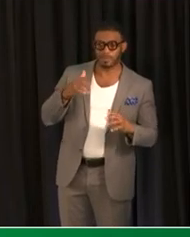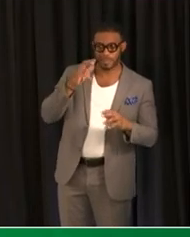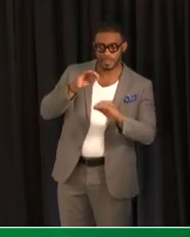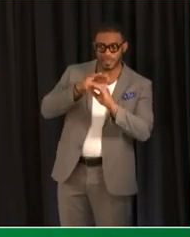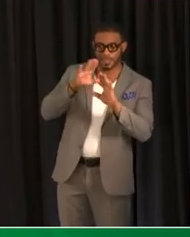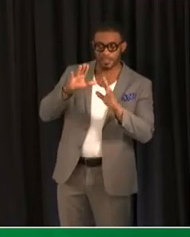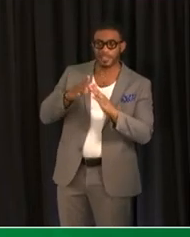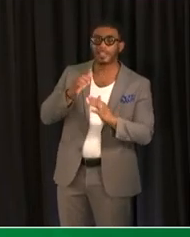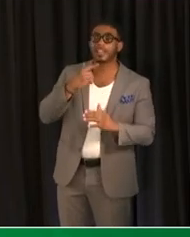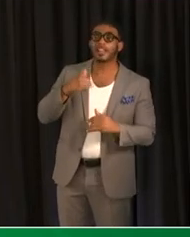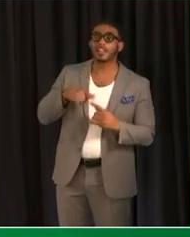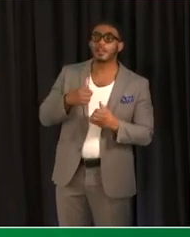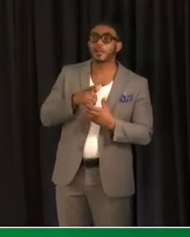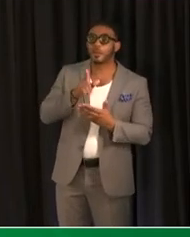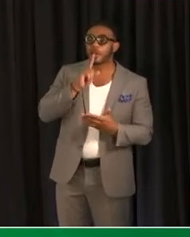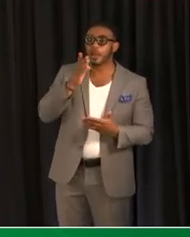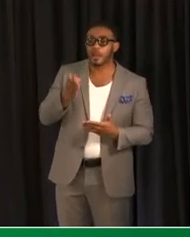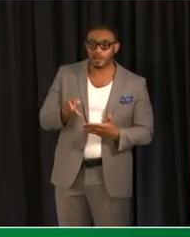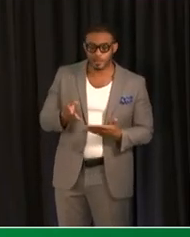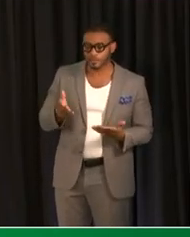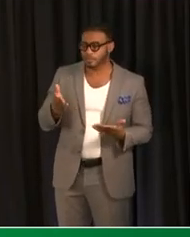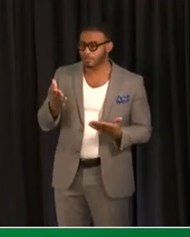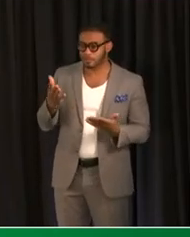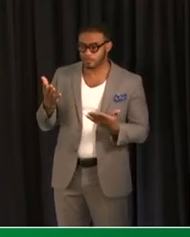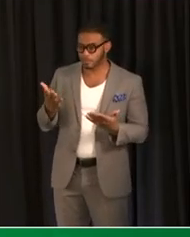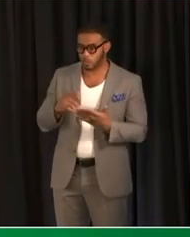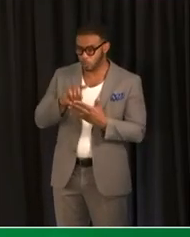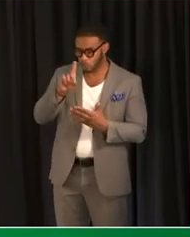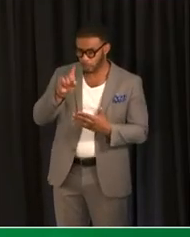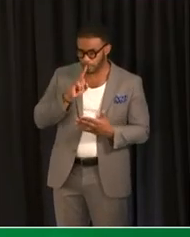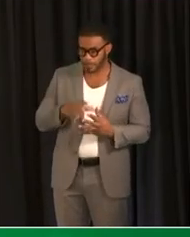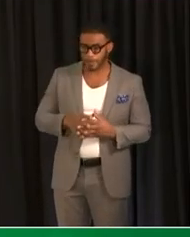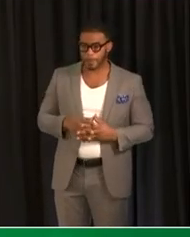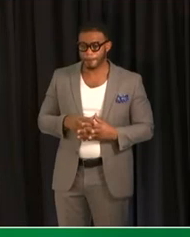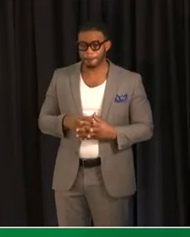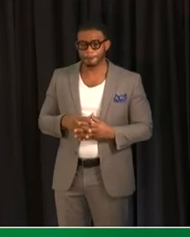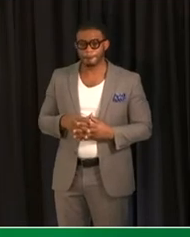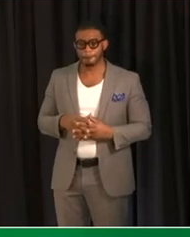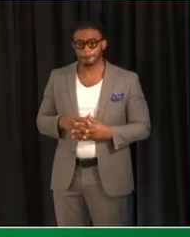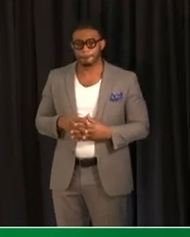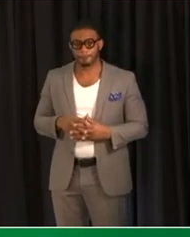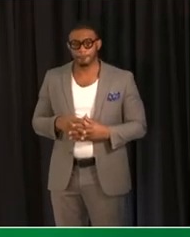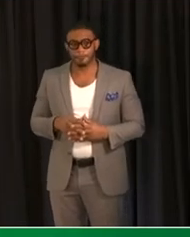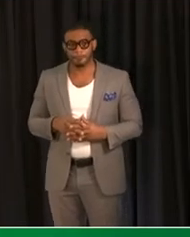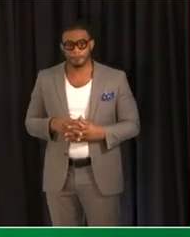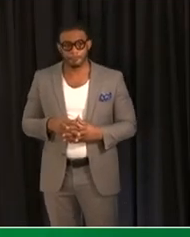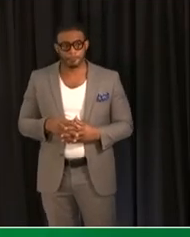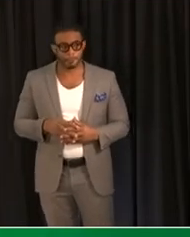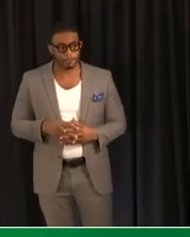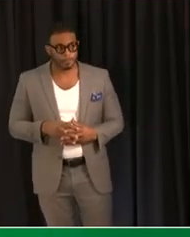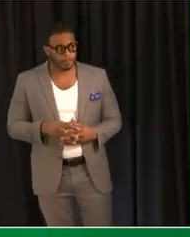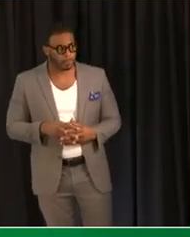away. So Kathy, why don't you tell everybody who you are and what great work you do?